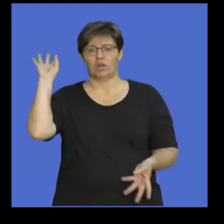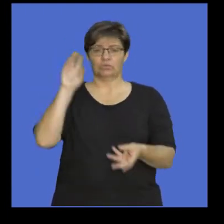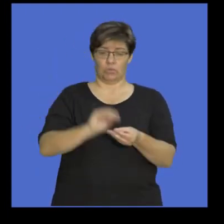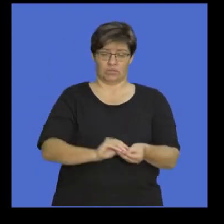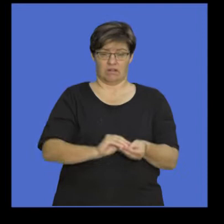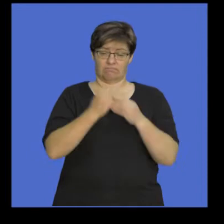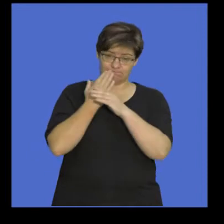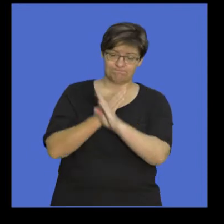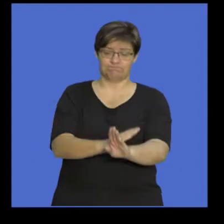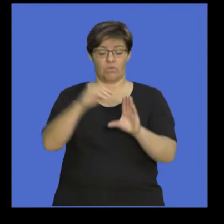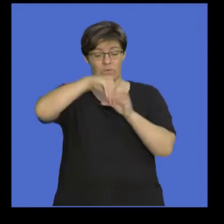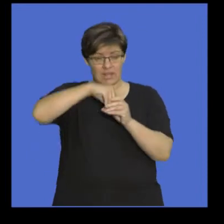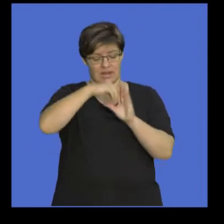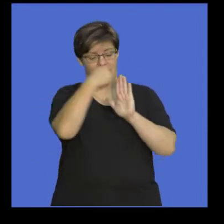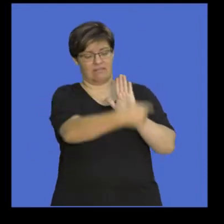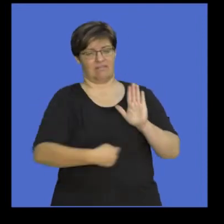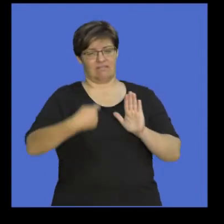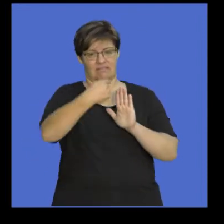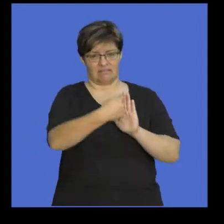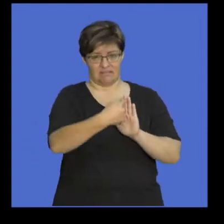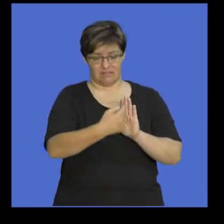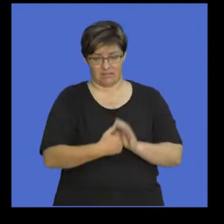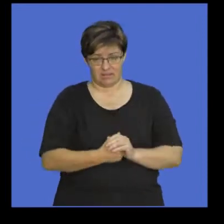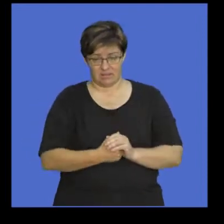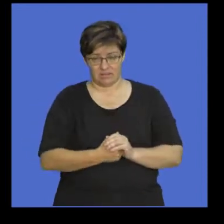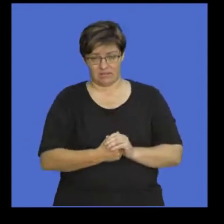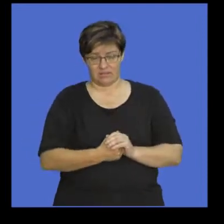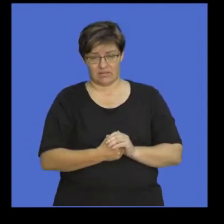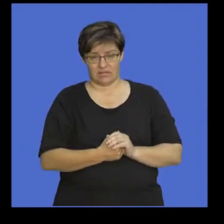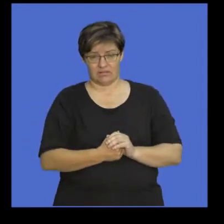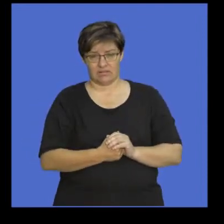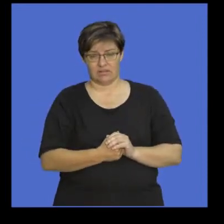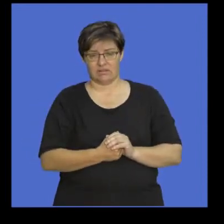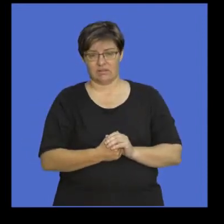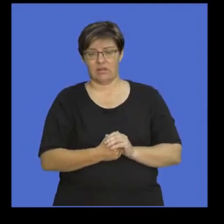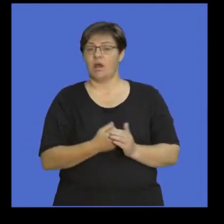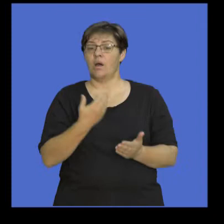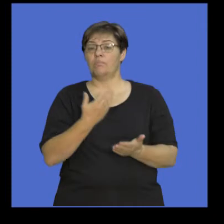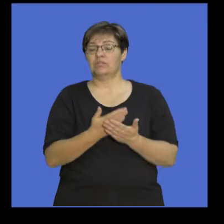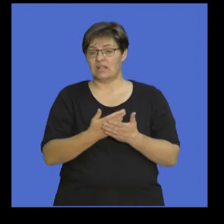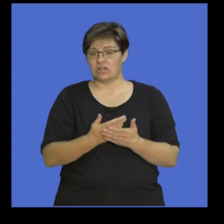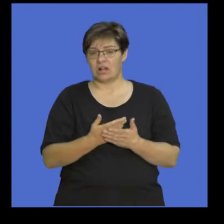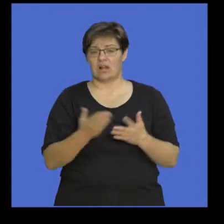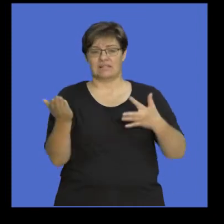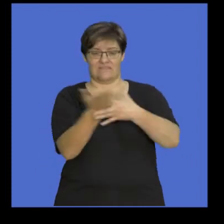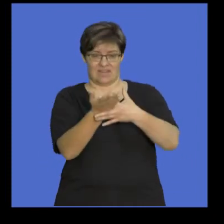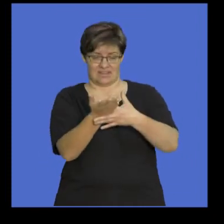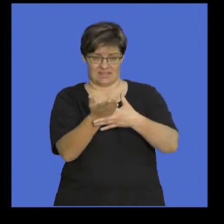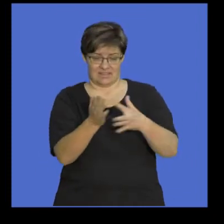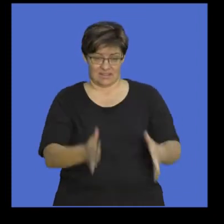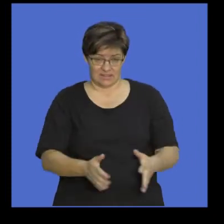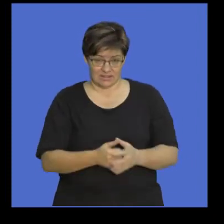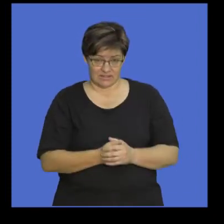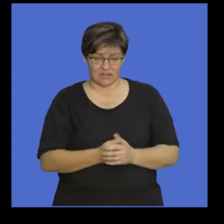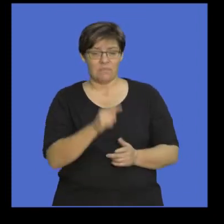total resistance in a circuit, okay? Now, we also talk about potential dividers, potential in